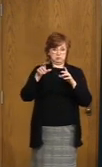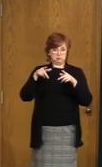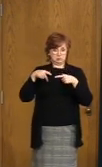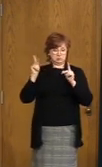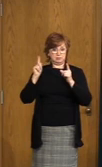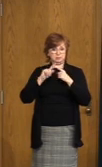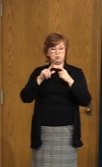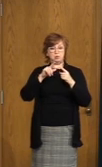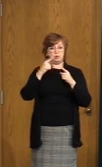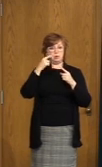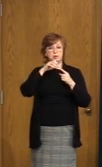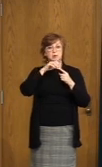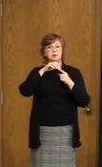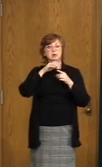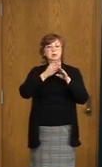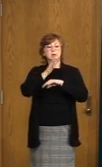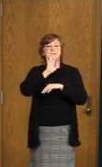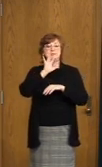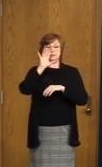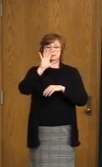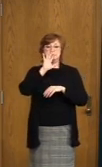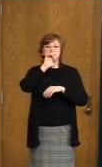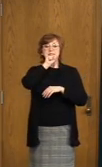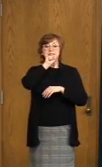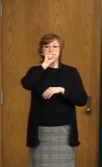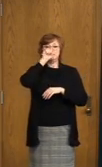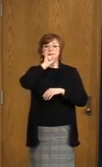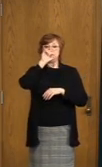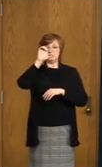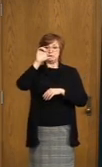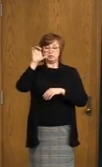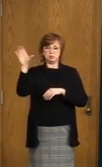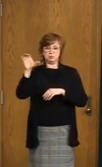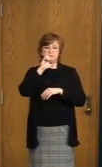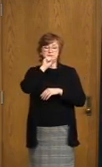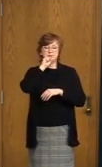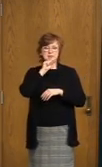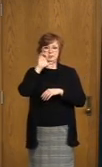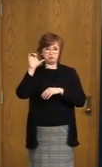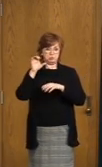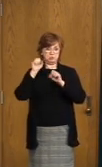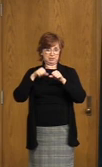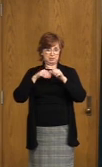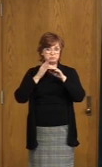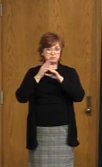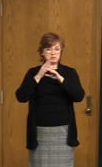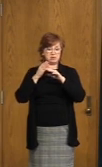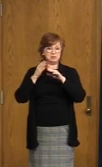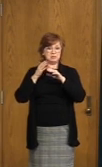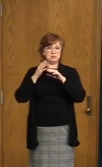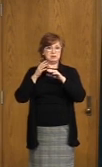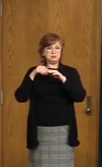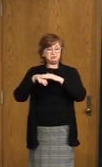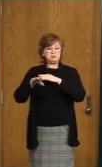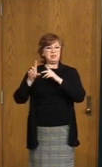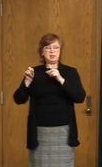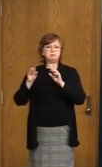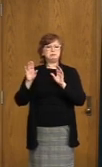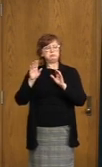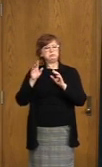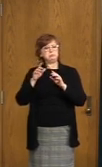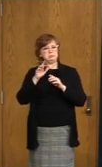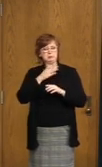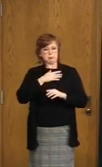safer ordering takeout. I think we all need to shield ourselves if we have, based on age and risk factors till we get vaccinated.